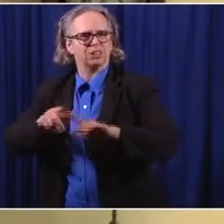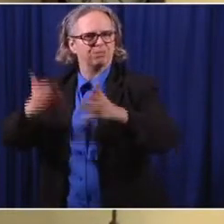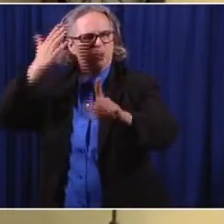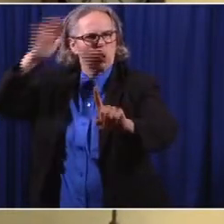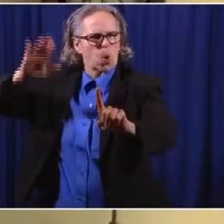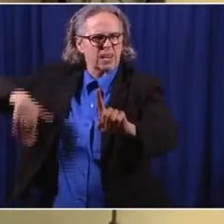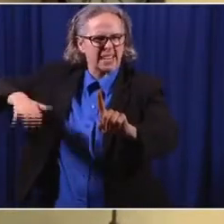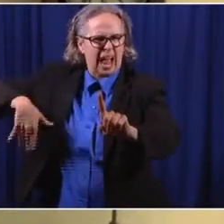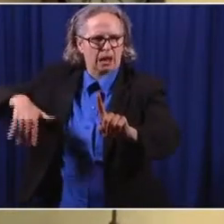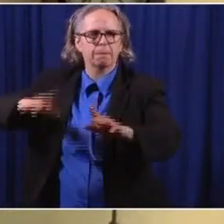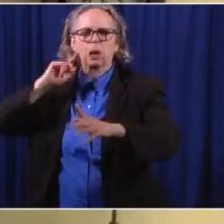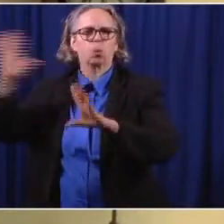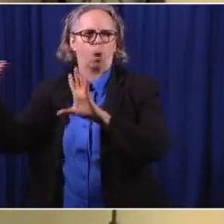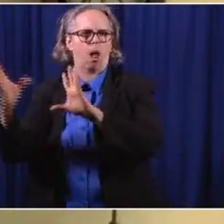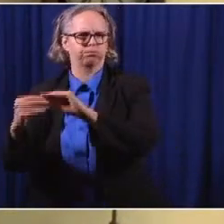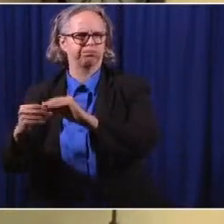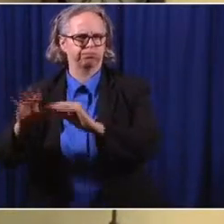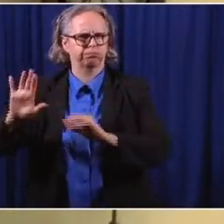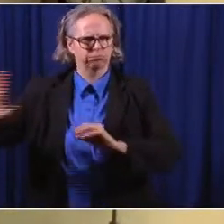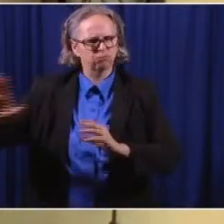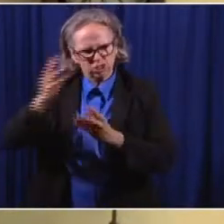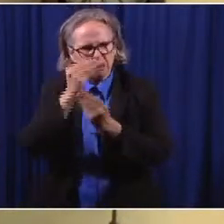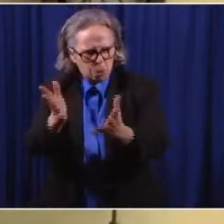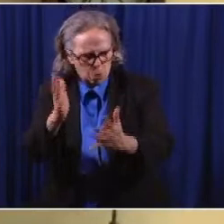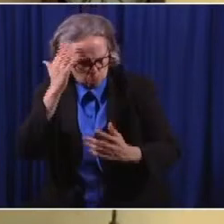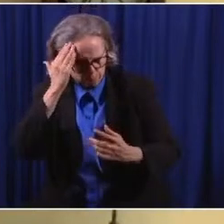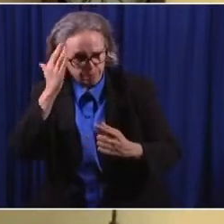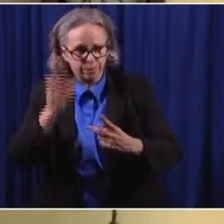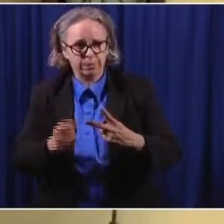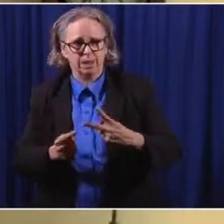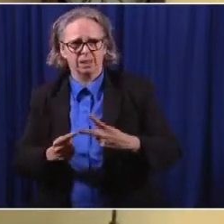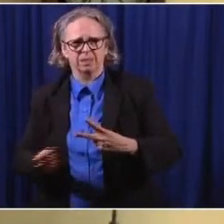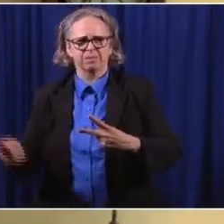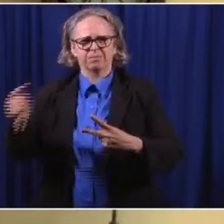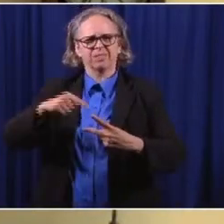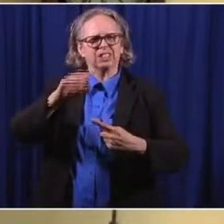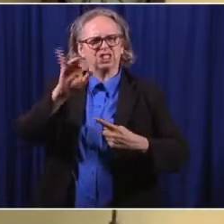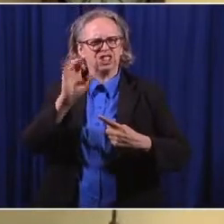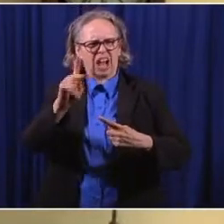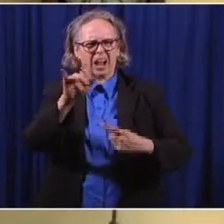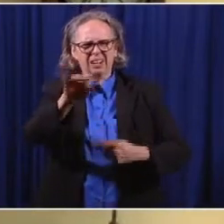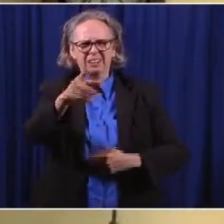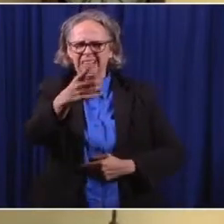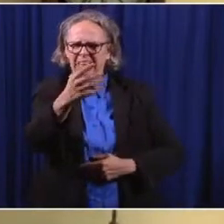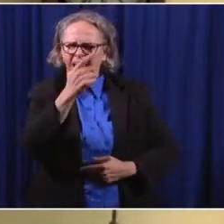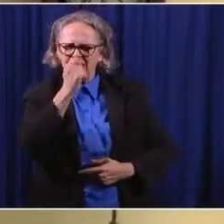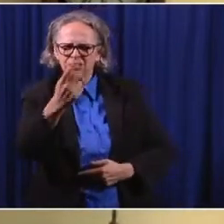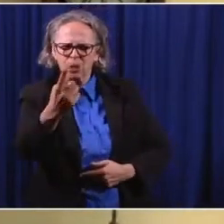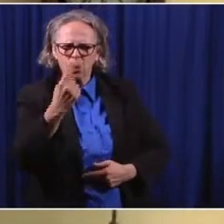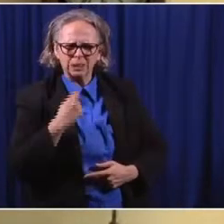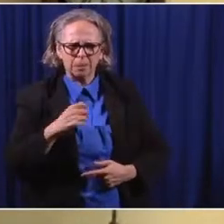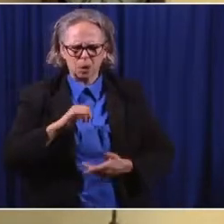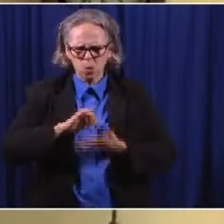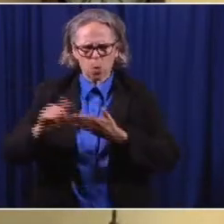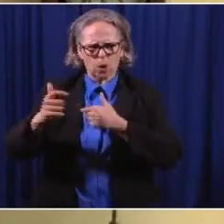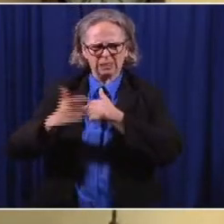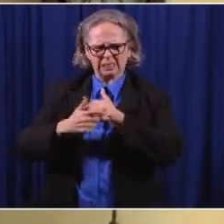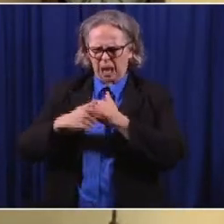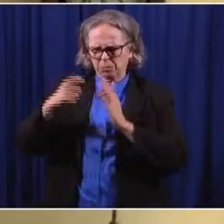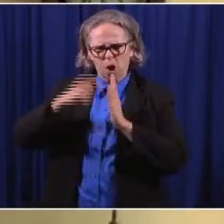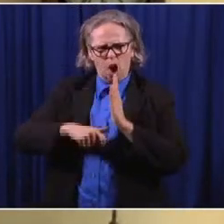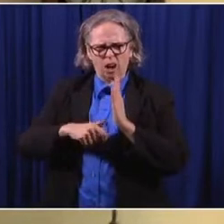release those. Jack, interesting question. I don't know about the New York Times story and those